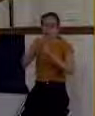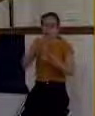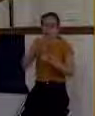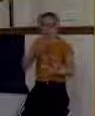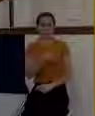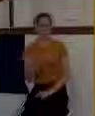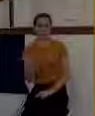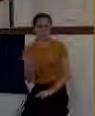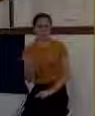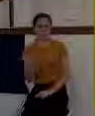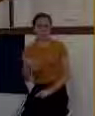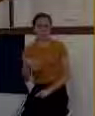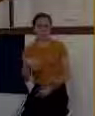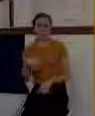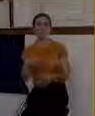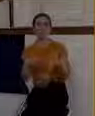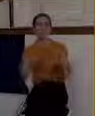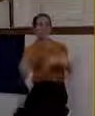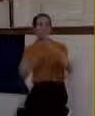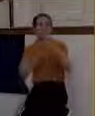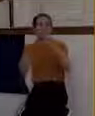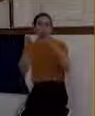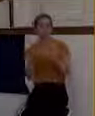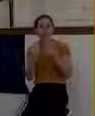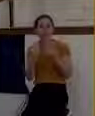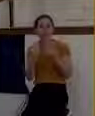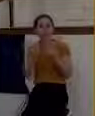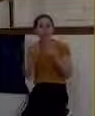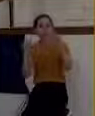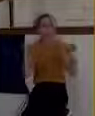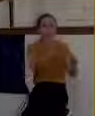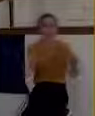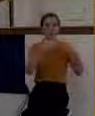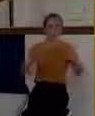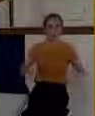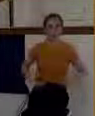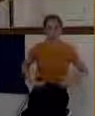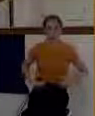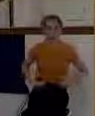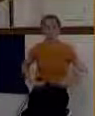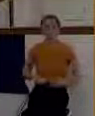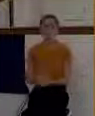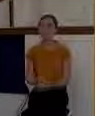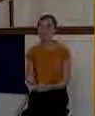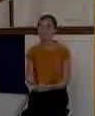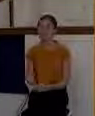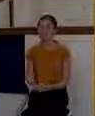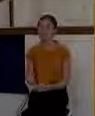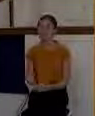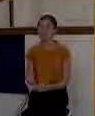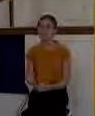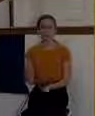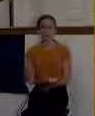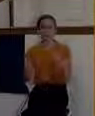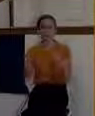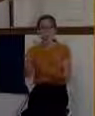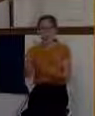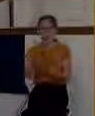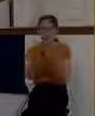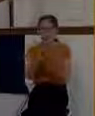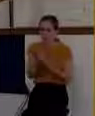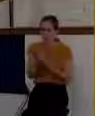do? He goes to get him. Verse 20. And again, this might be a little disingenuous for the old prophet to